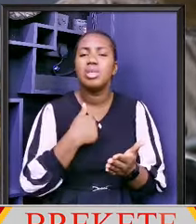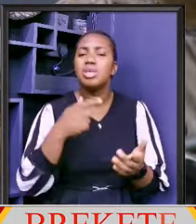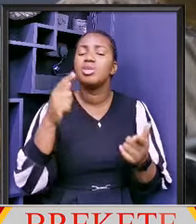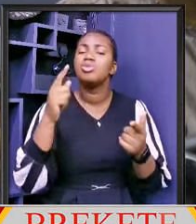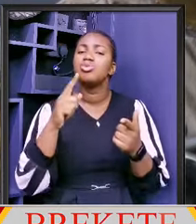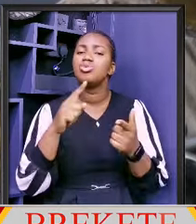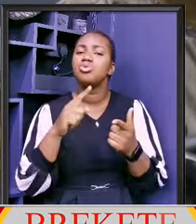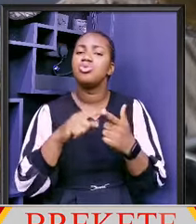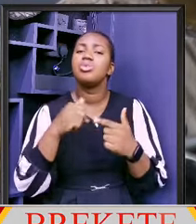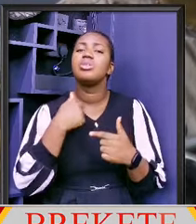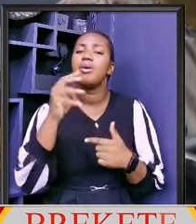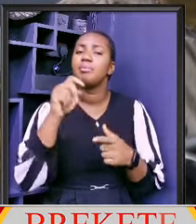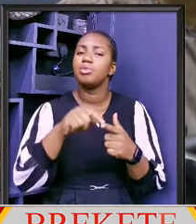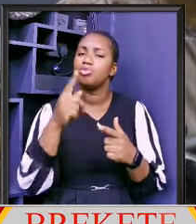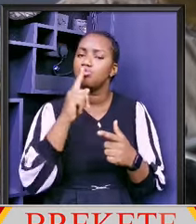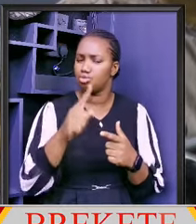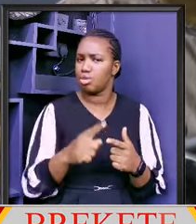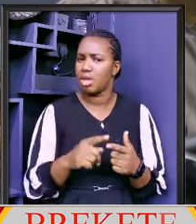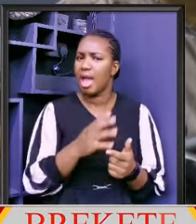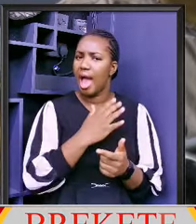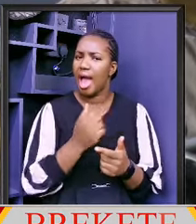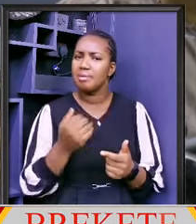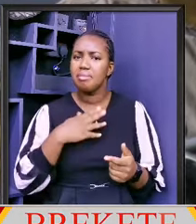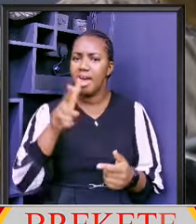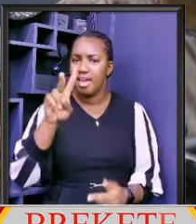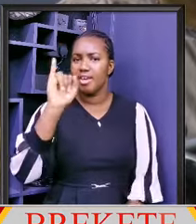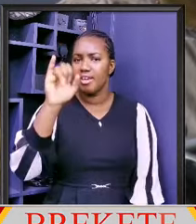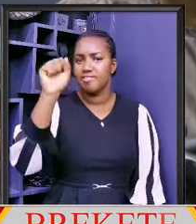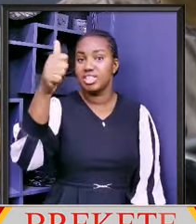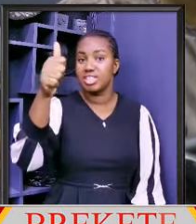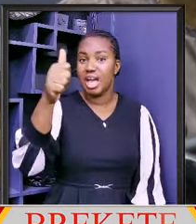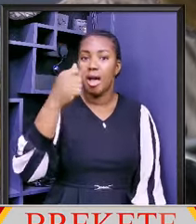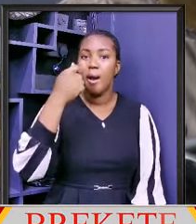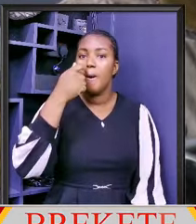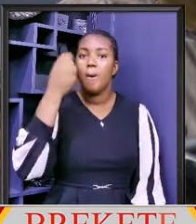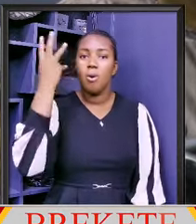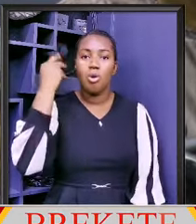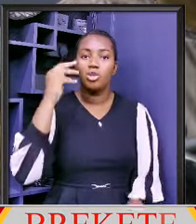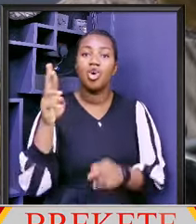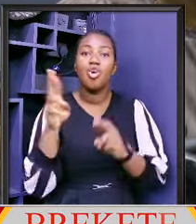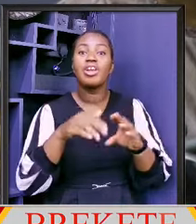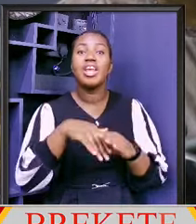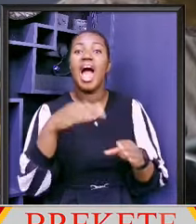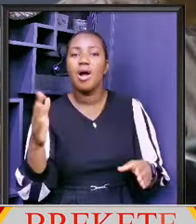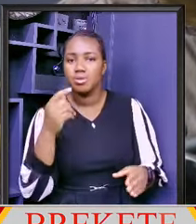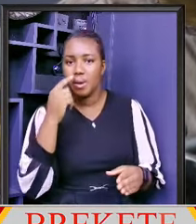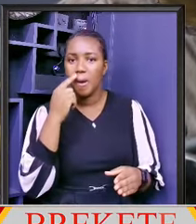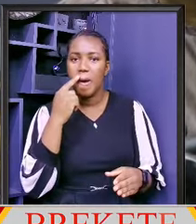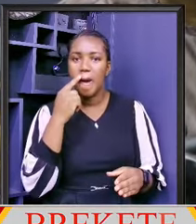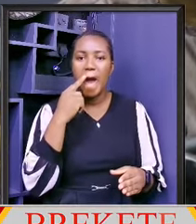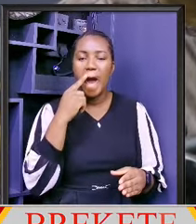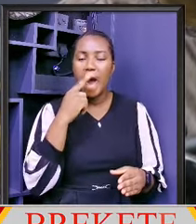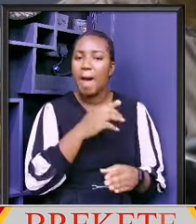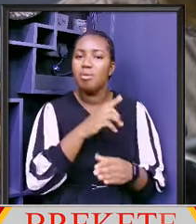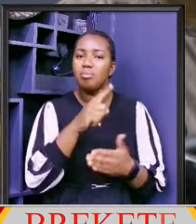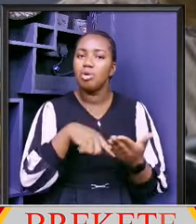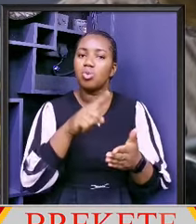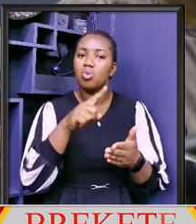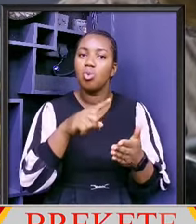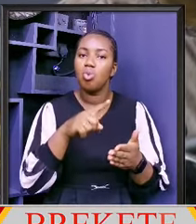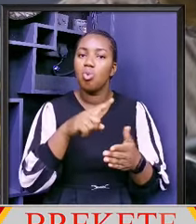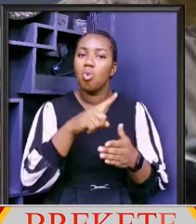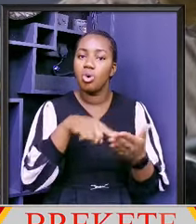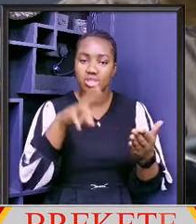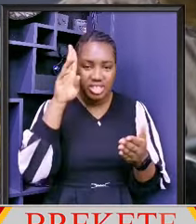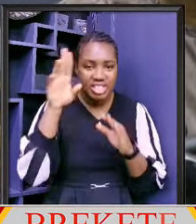And my visa already out to, there's no way for him to block that journey again. But what he did, instead of me flying from Abuja,